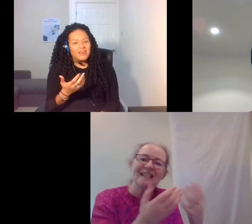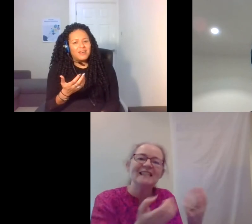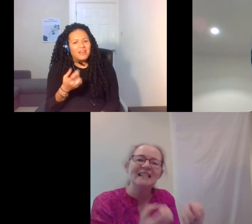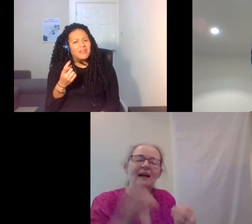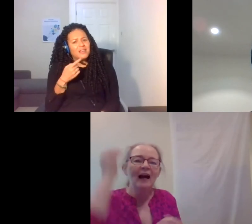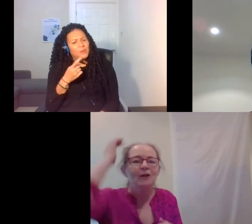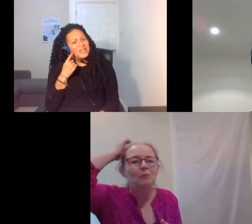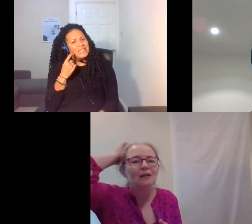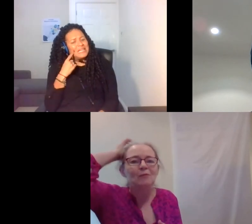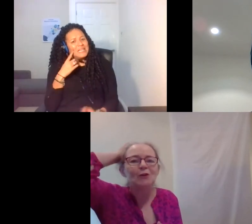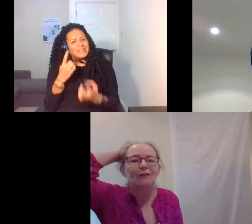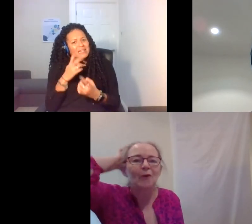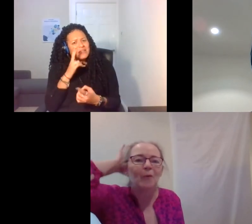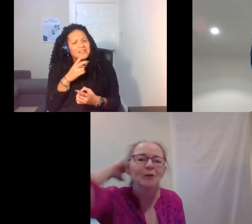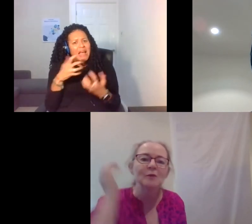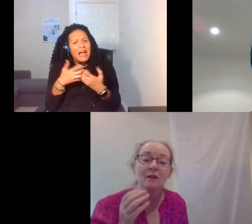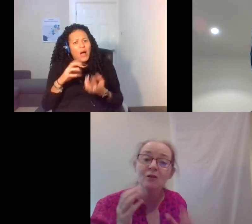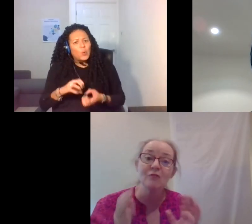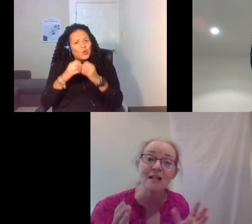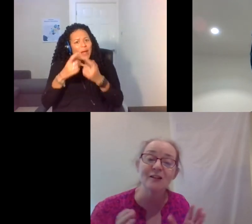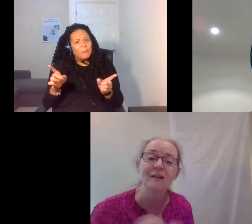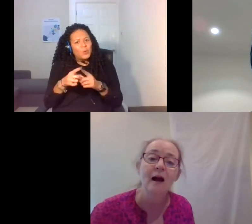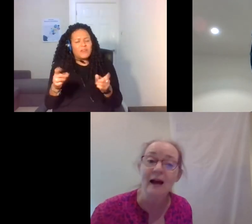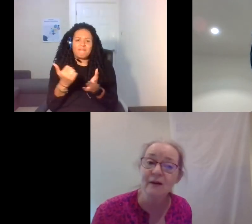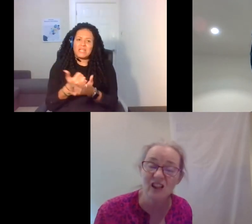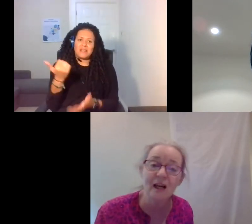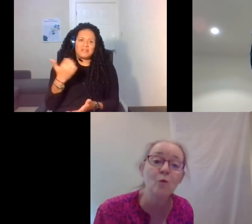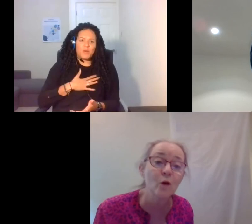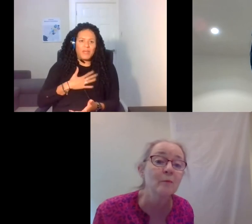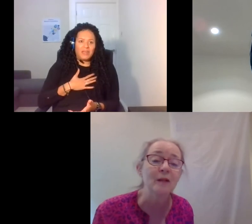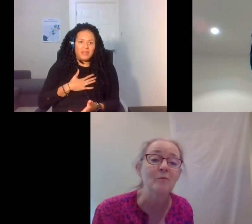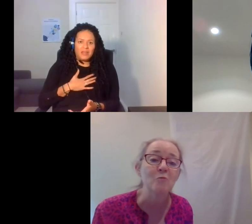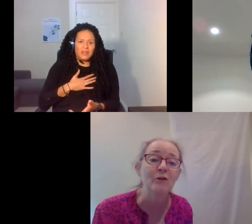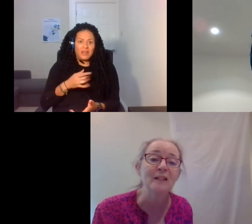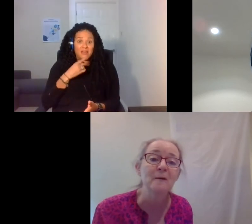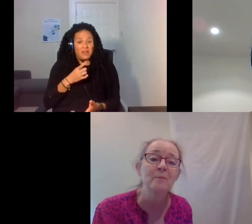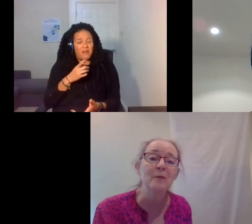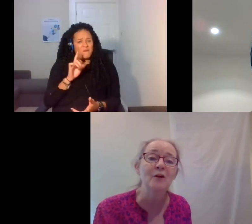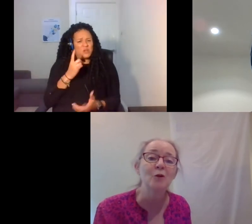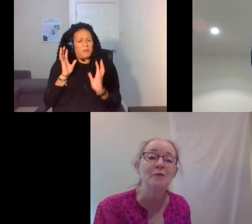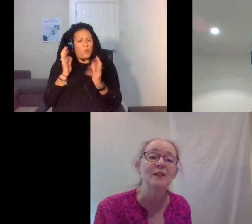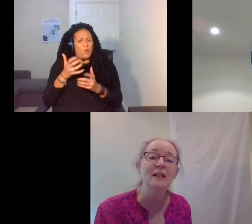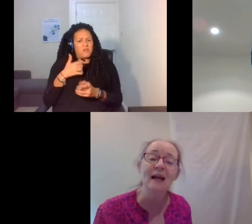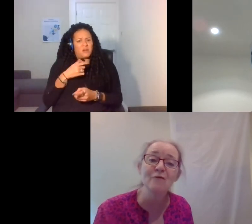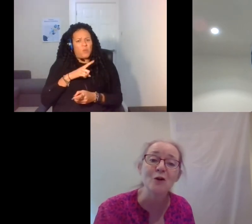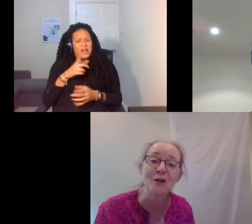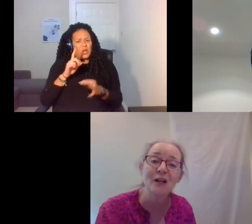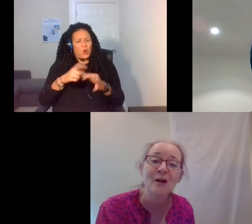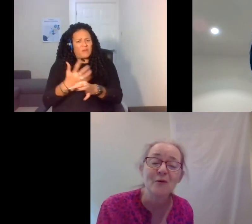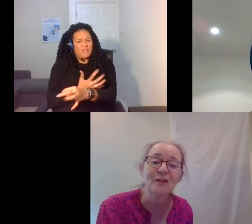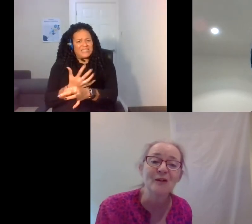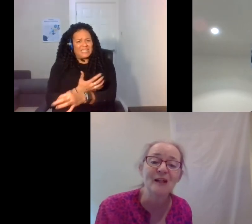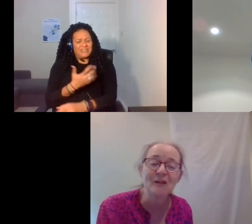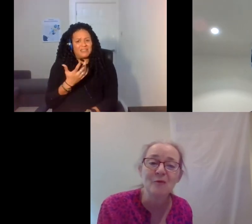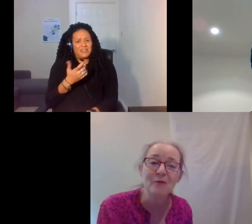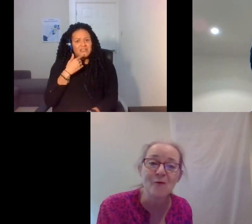thing to see how to make music from, which was great, because I have to say I was a bit worried about quantum physics. I have worked